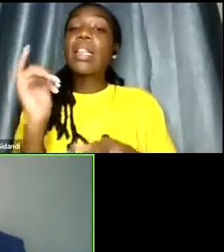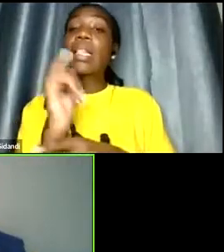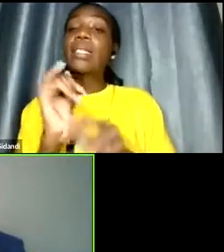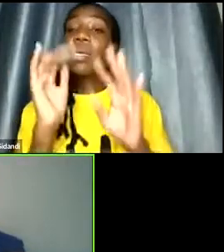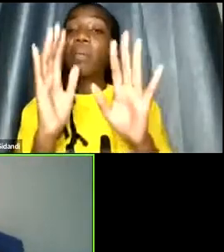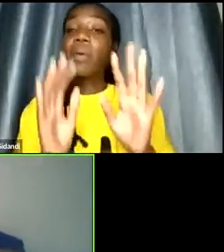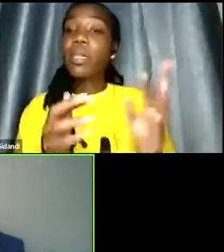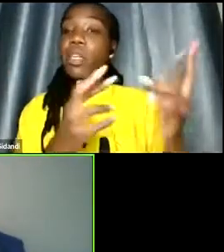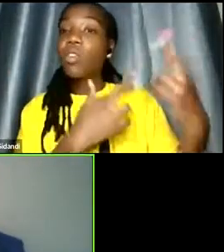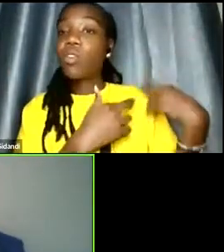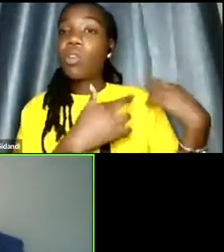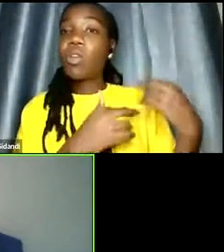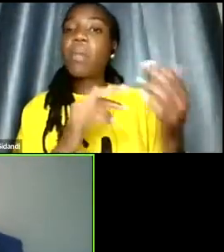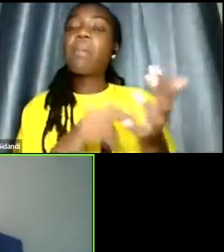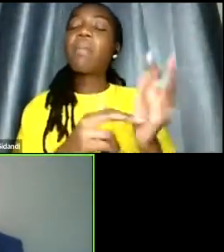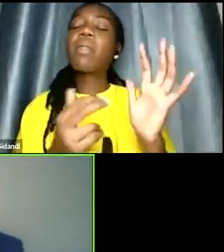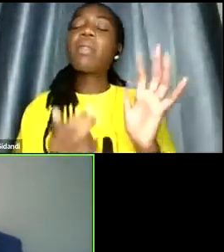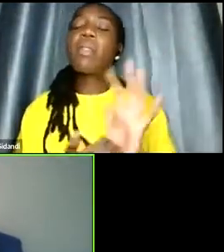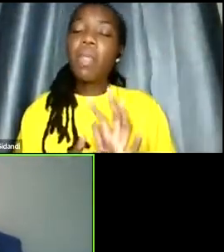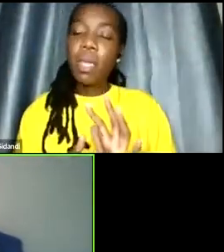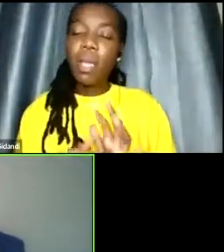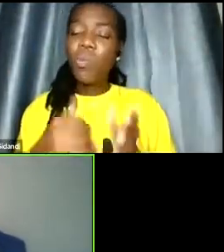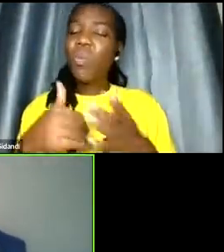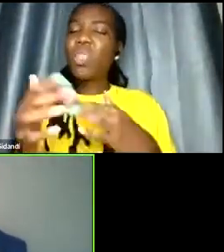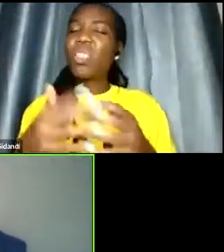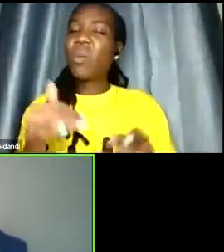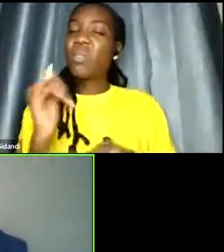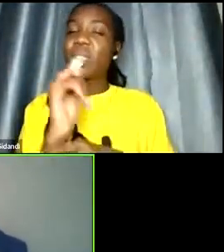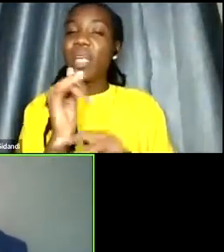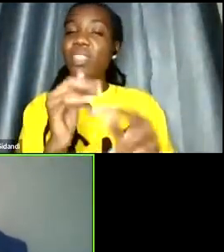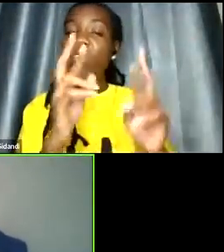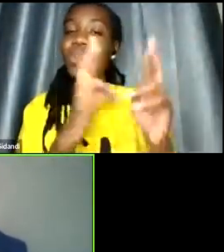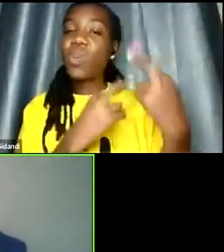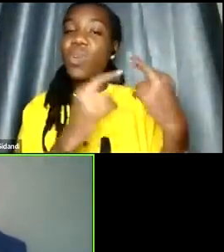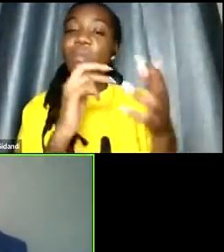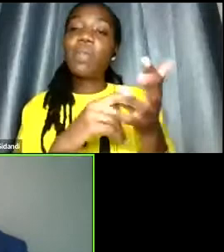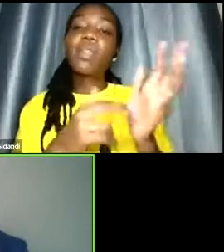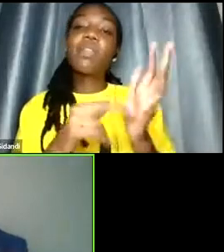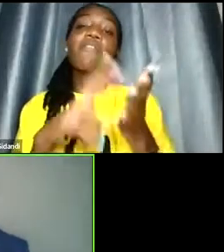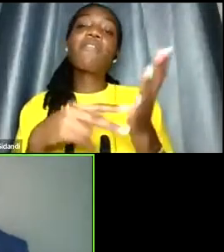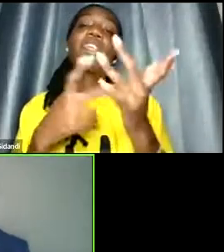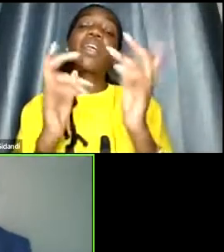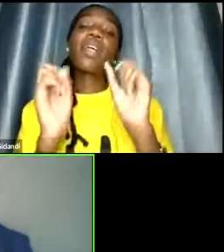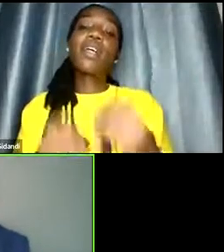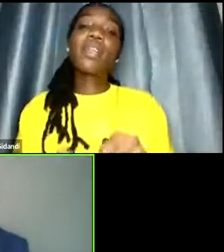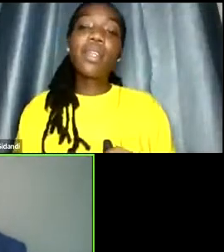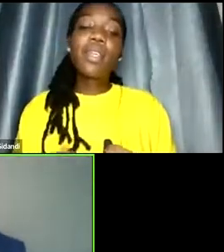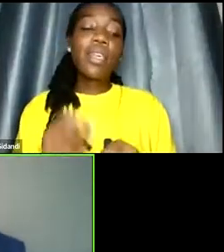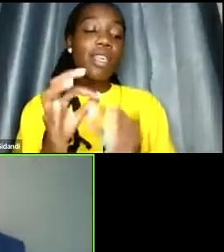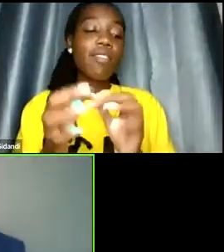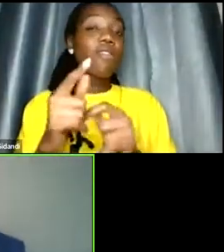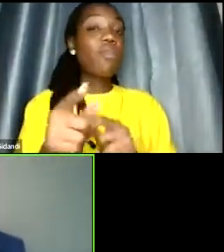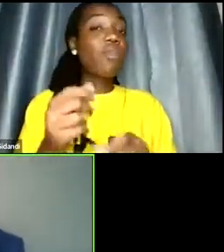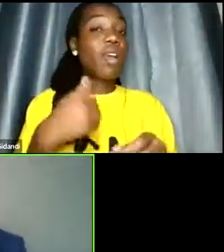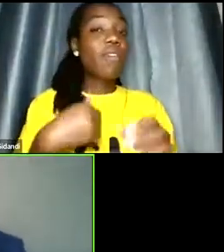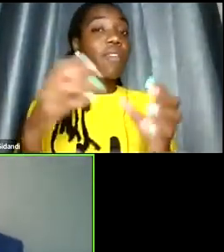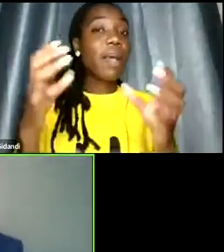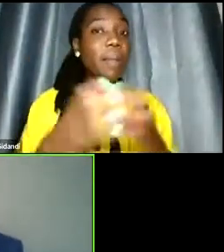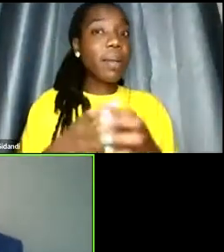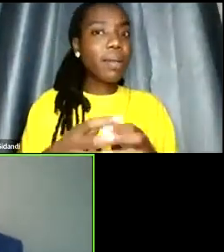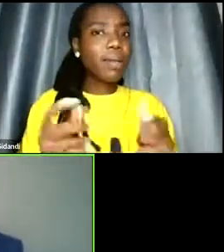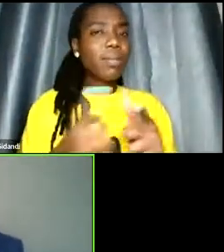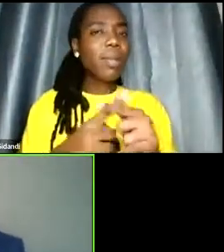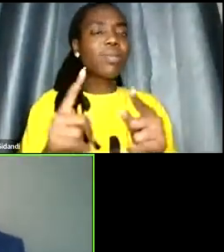it, that company is as good as useless. You cannot have a beer company that cannot manufacture beer. What's the